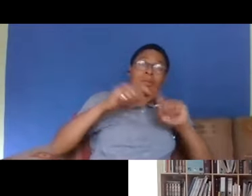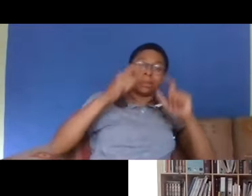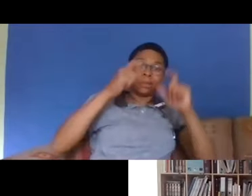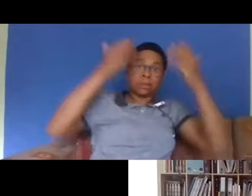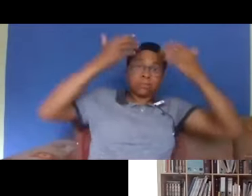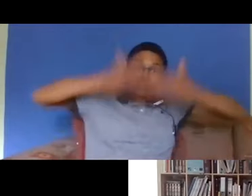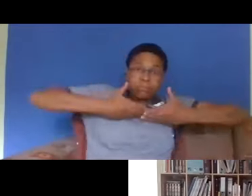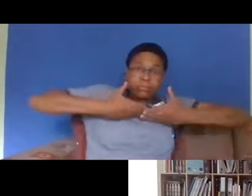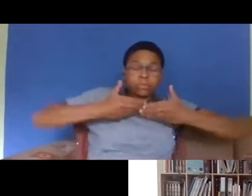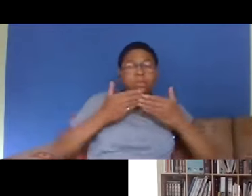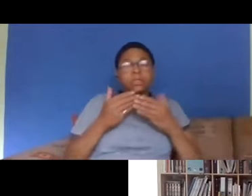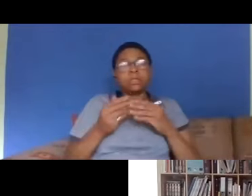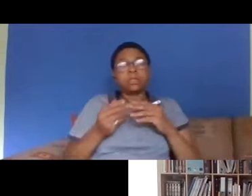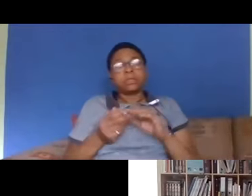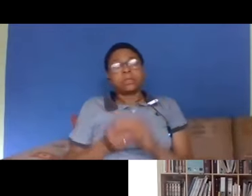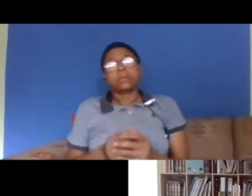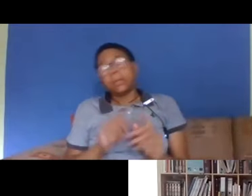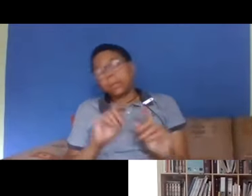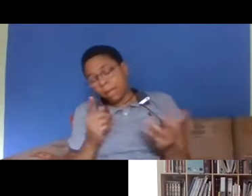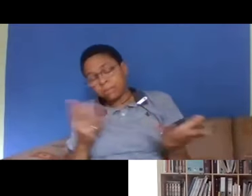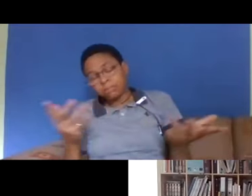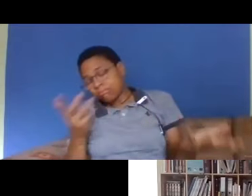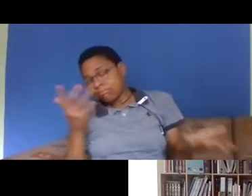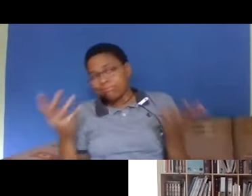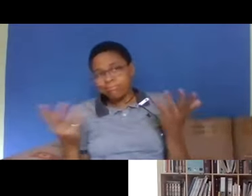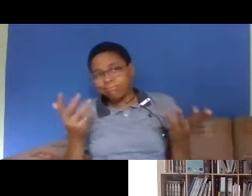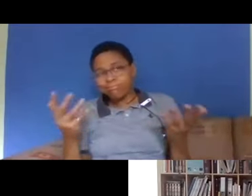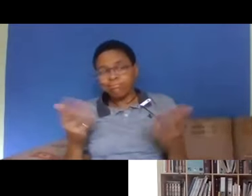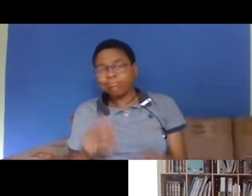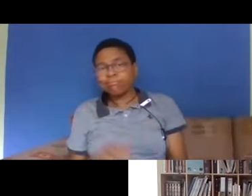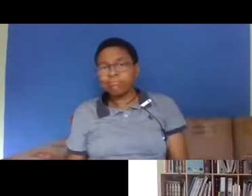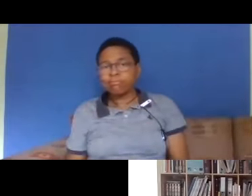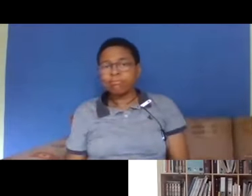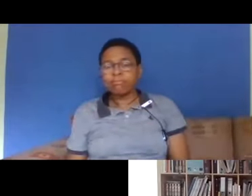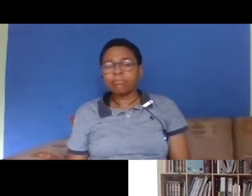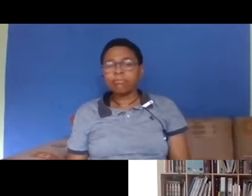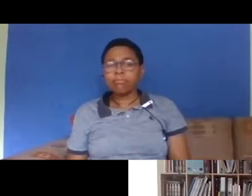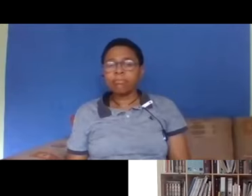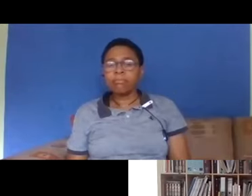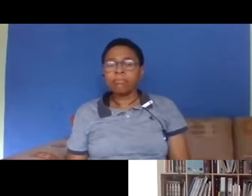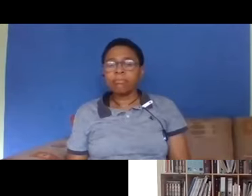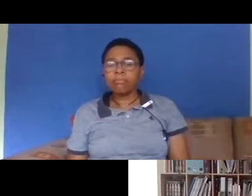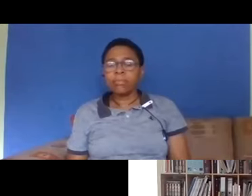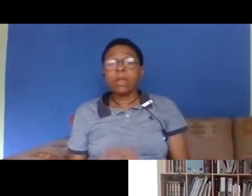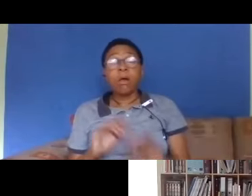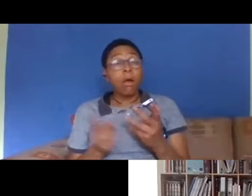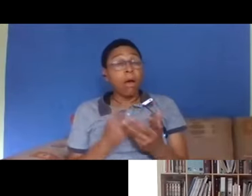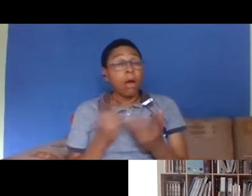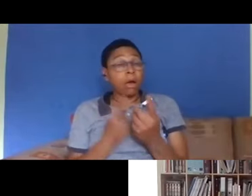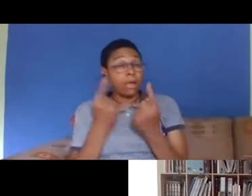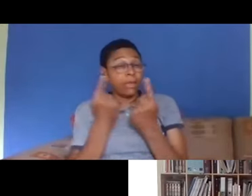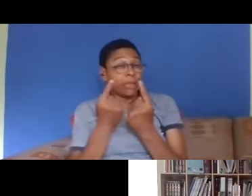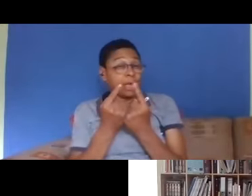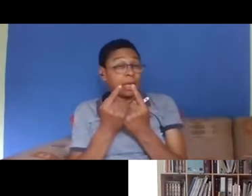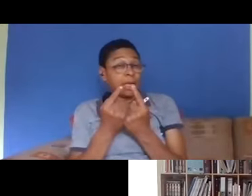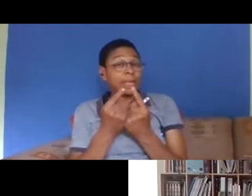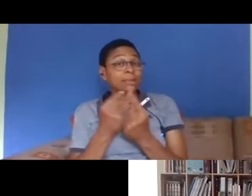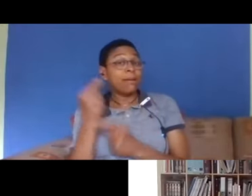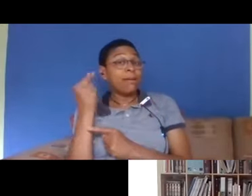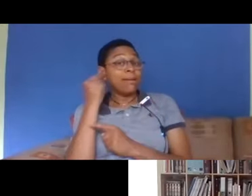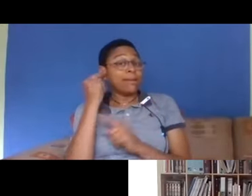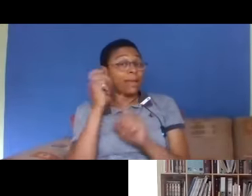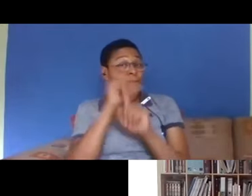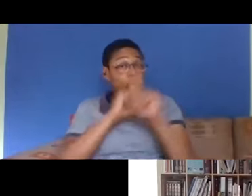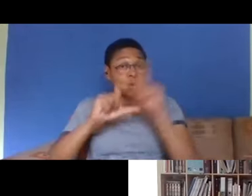But if you can't see the mouth, and then and also I suppose it's brought up as well with deaf communities and not being able to see